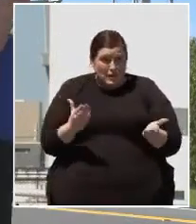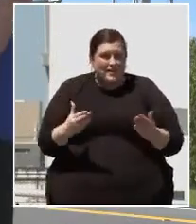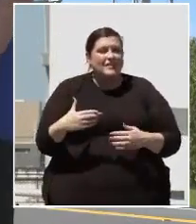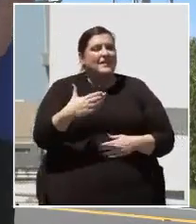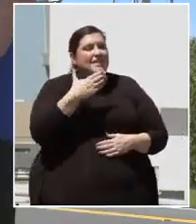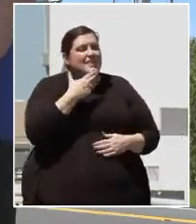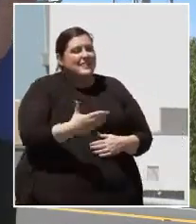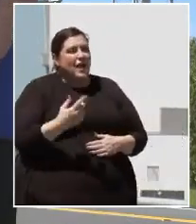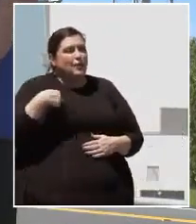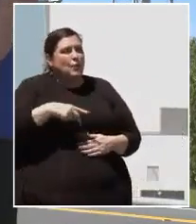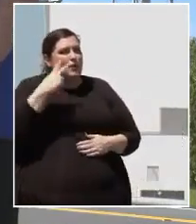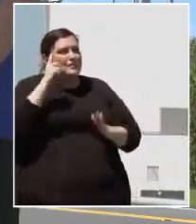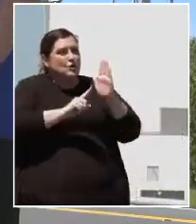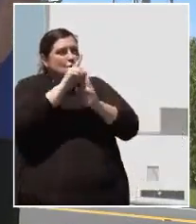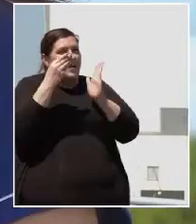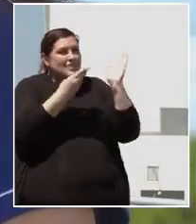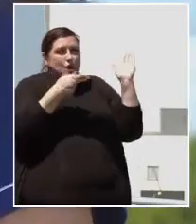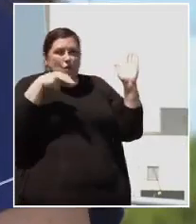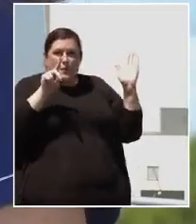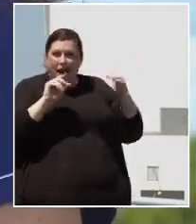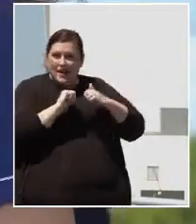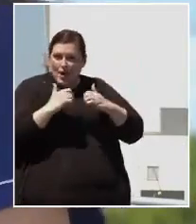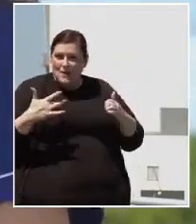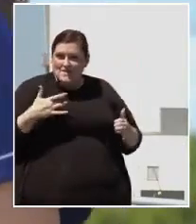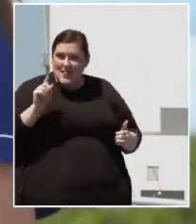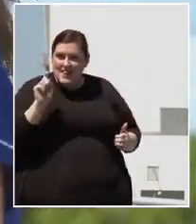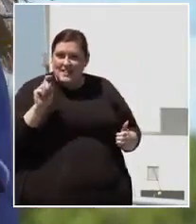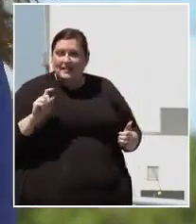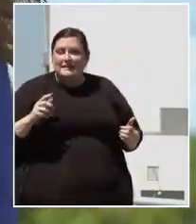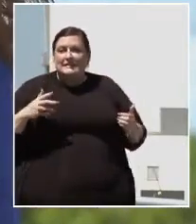rocket there on the pad how does that make you feel